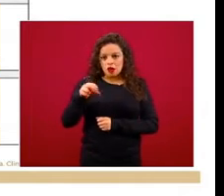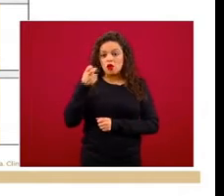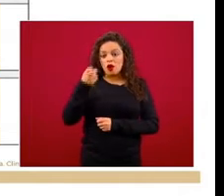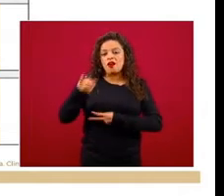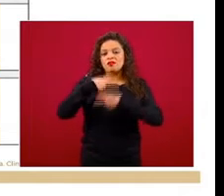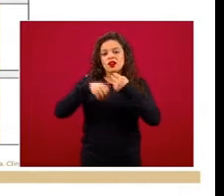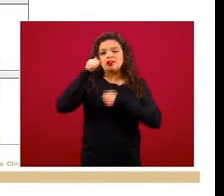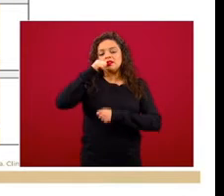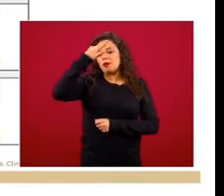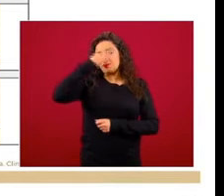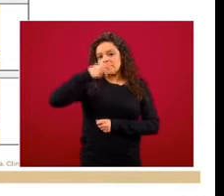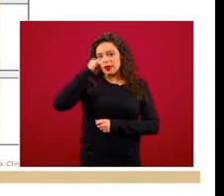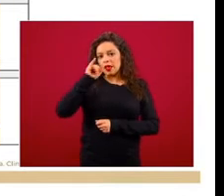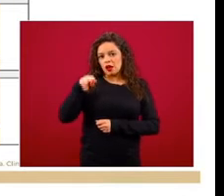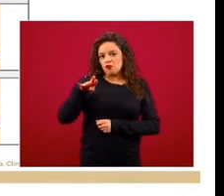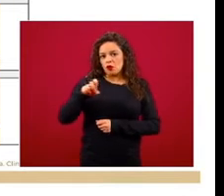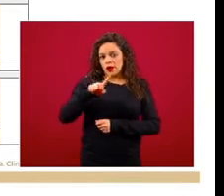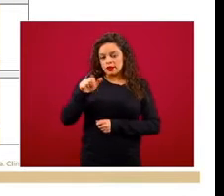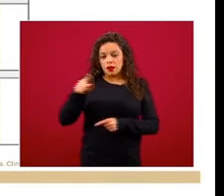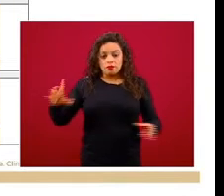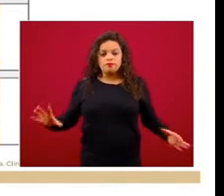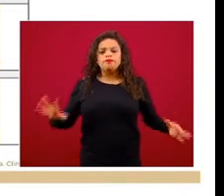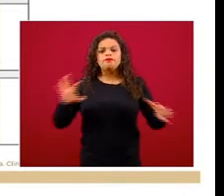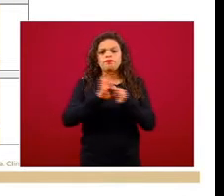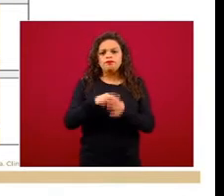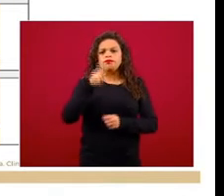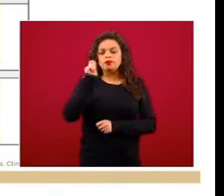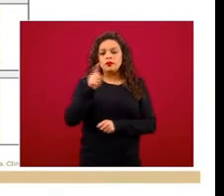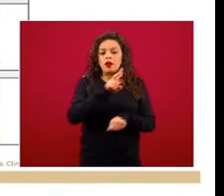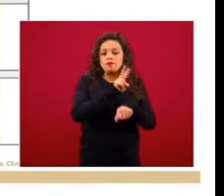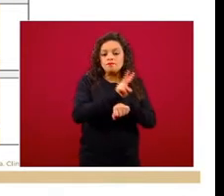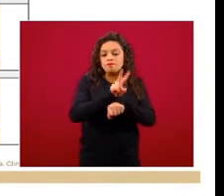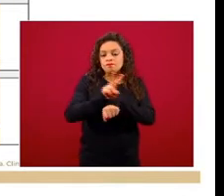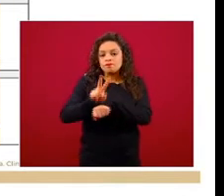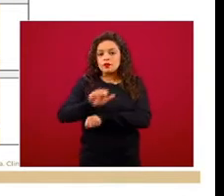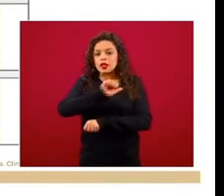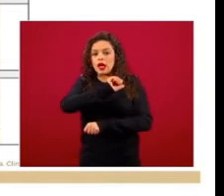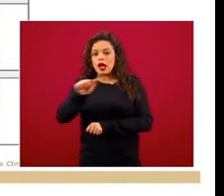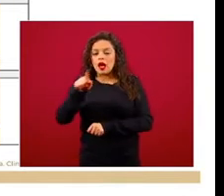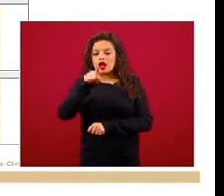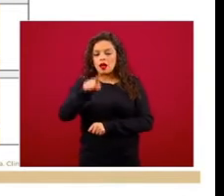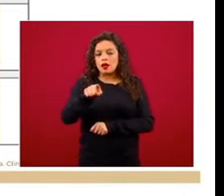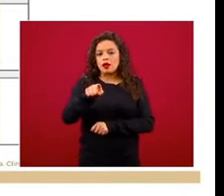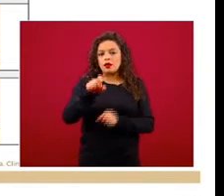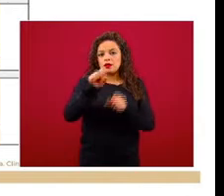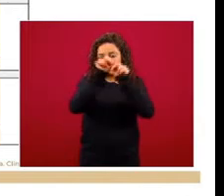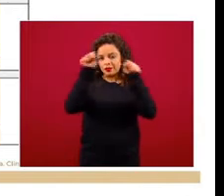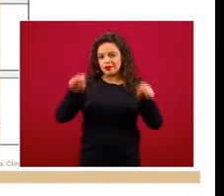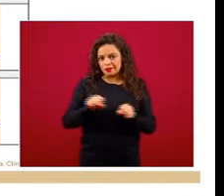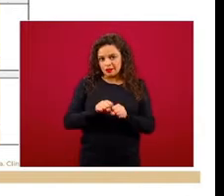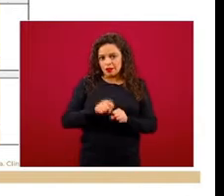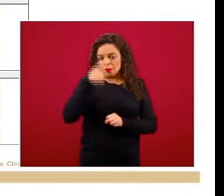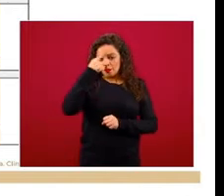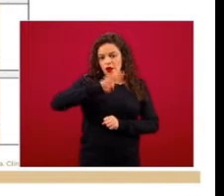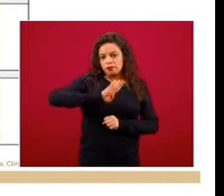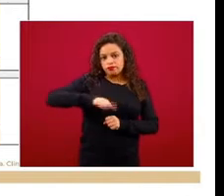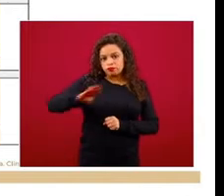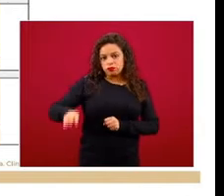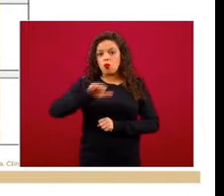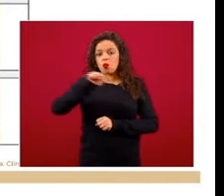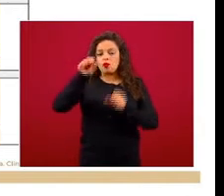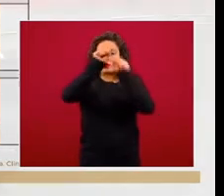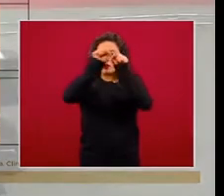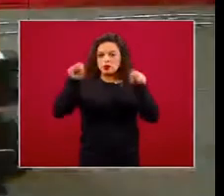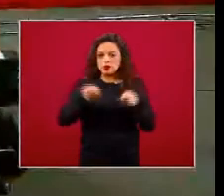the epidemiological monitoring system for mortality and our national health information systems. These are very